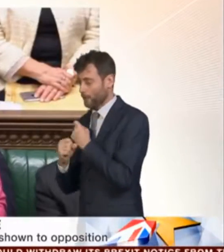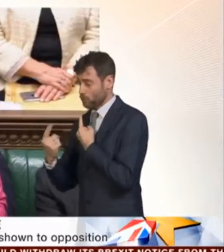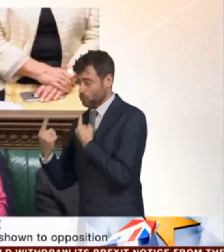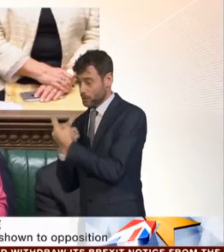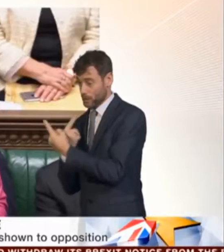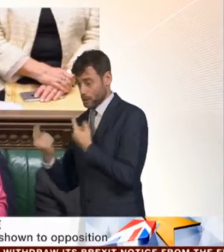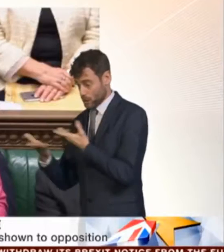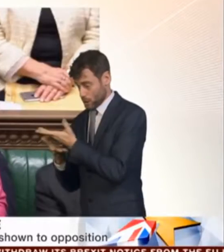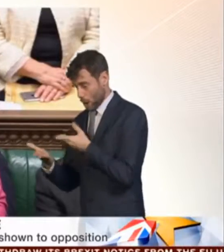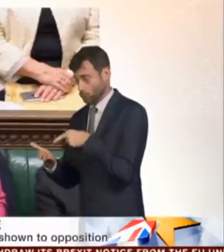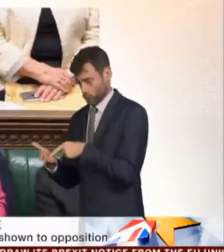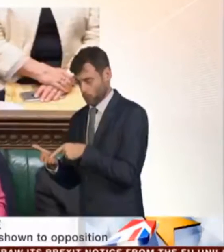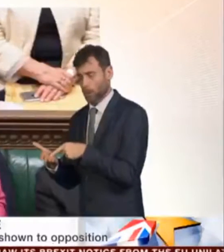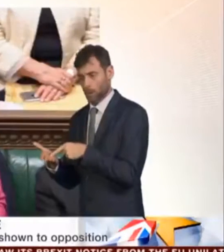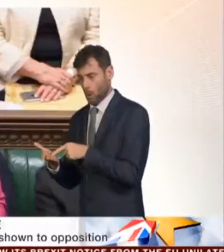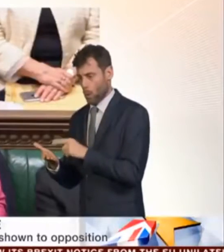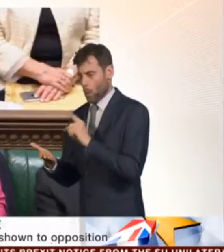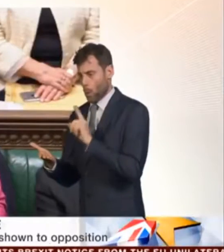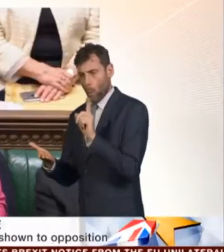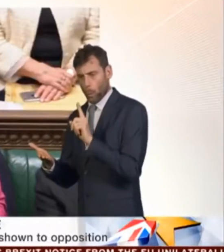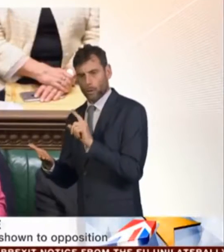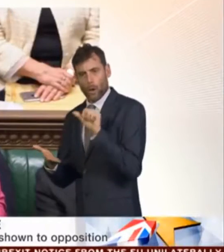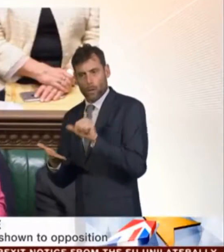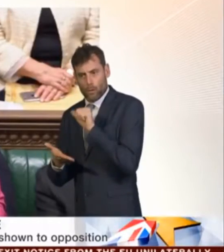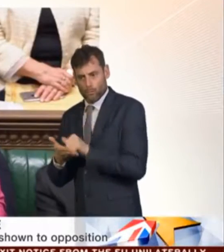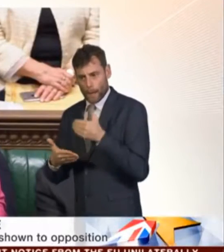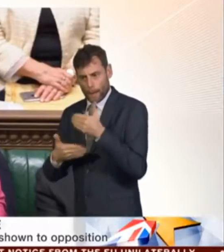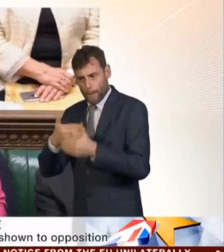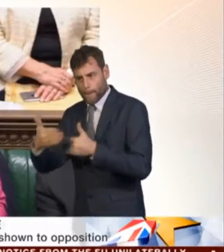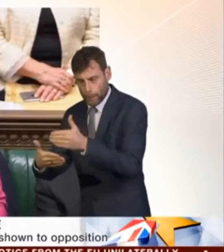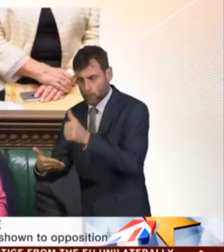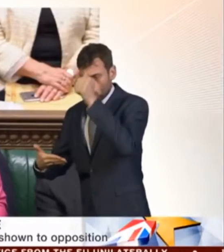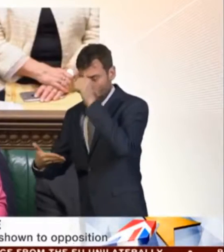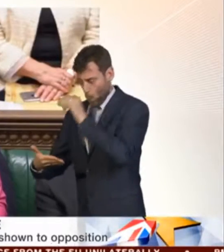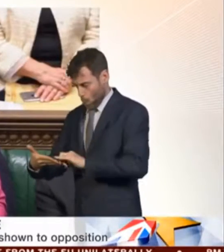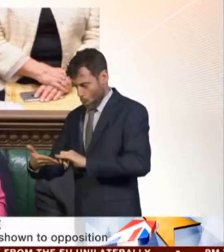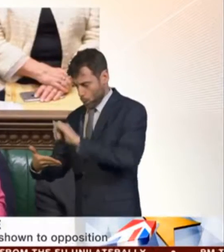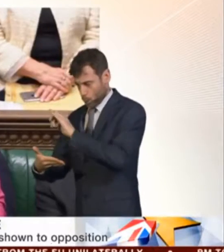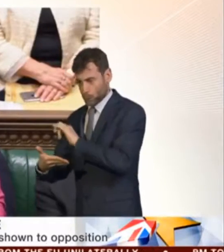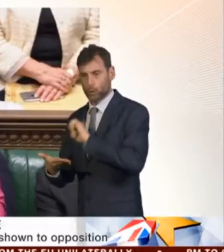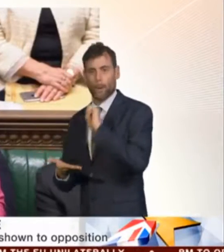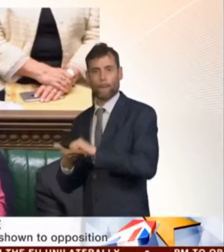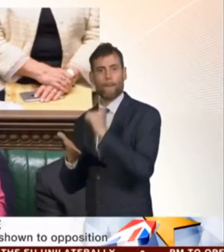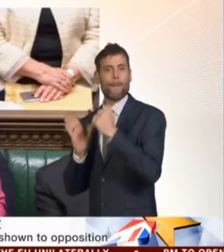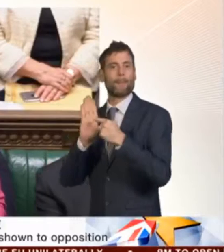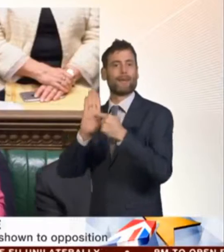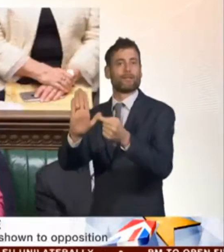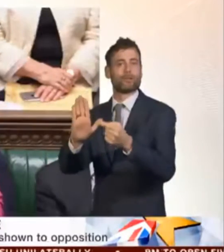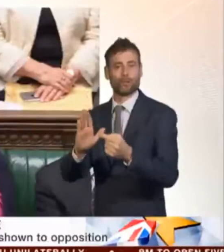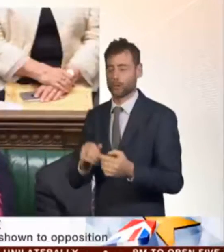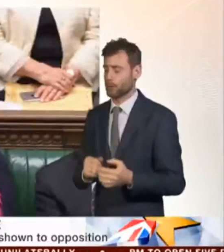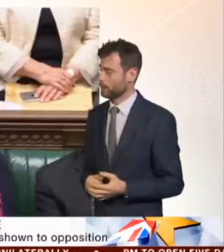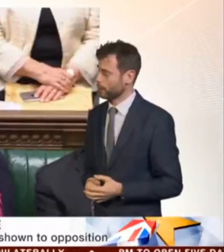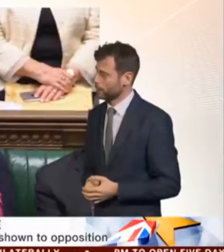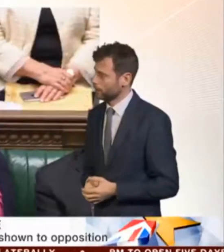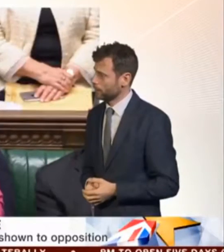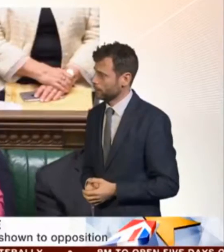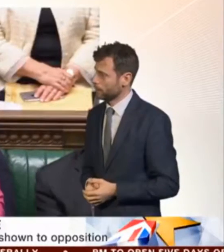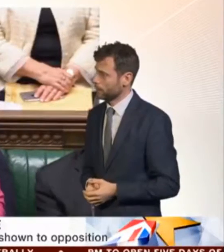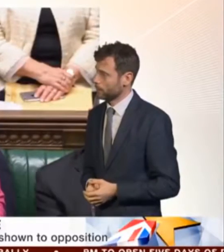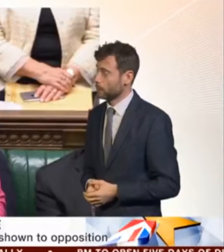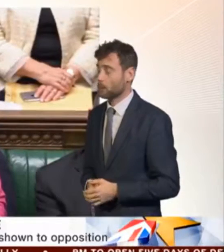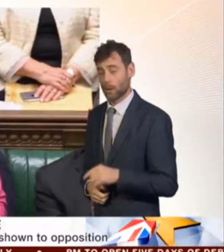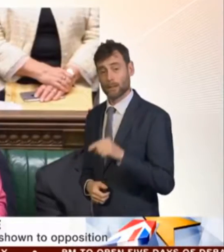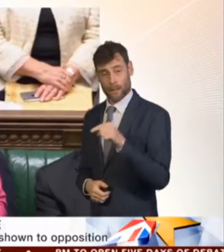today's motion, honourable members must reflect carefully on this and on the potential consequences not just for this